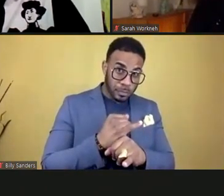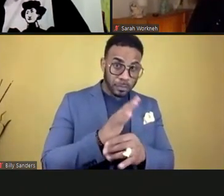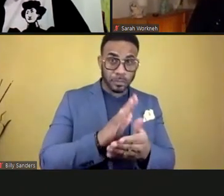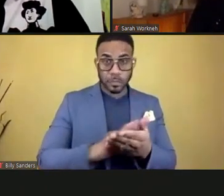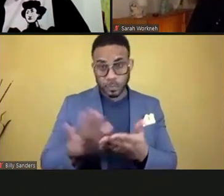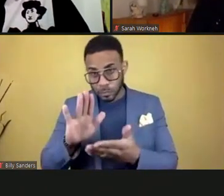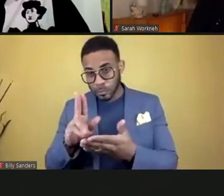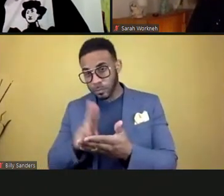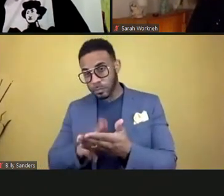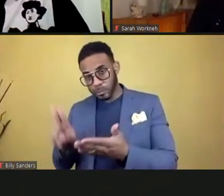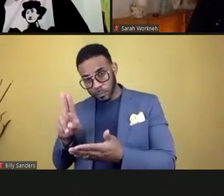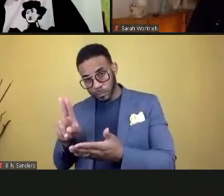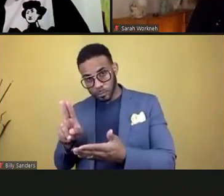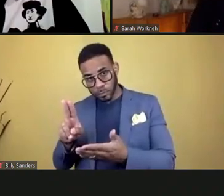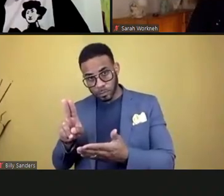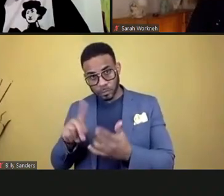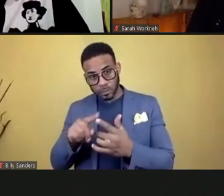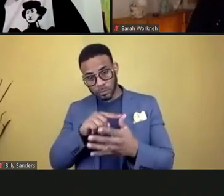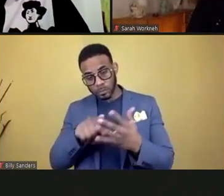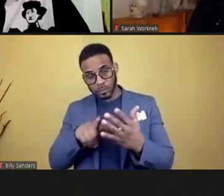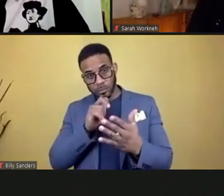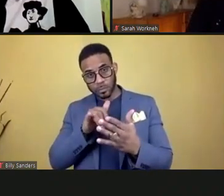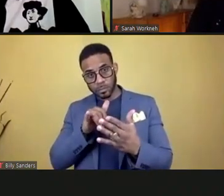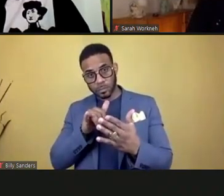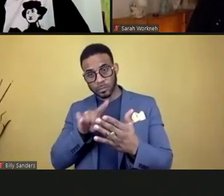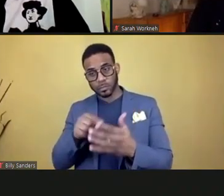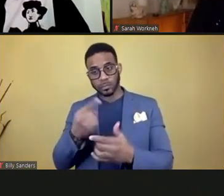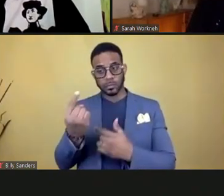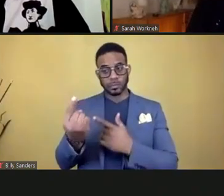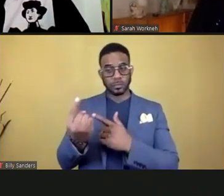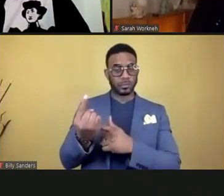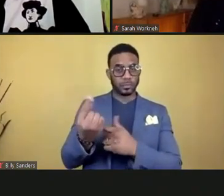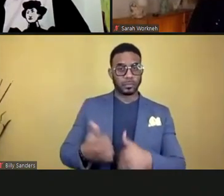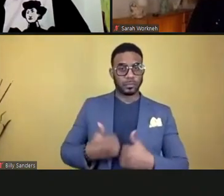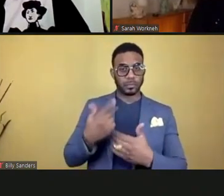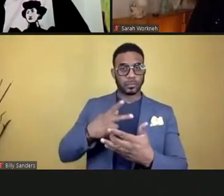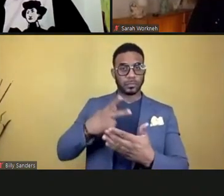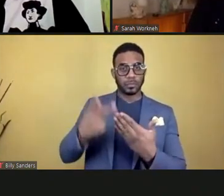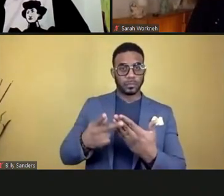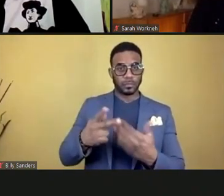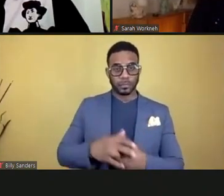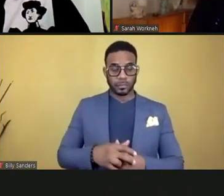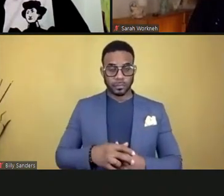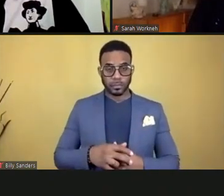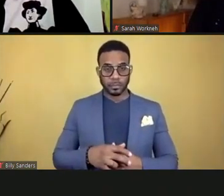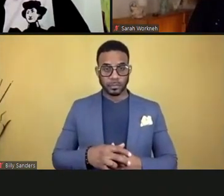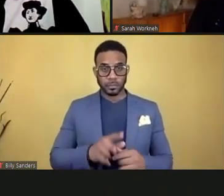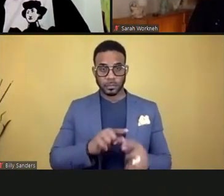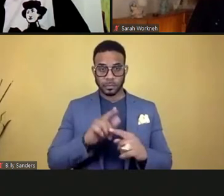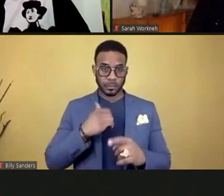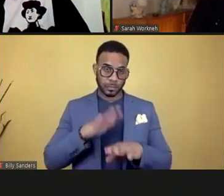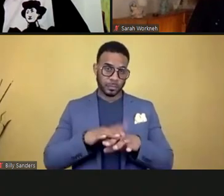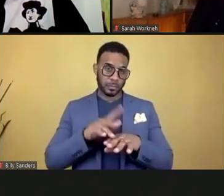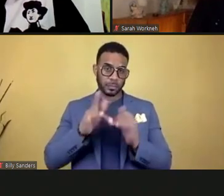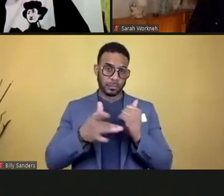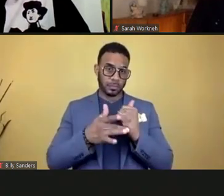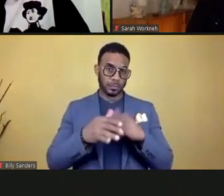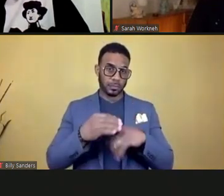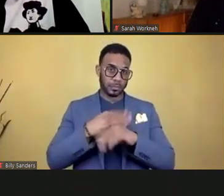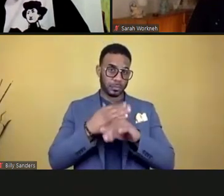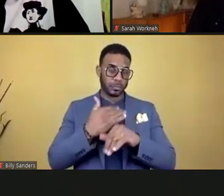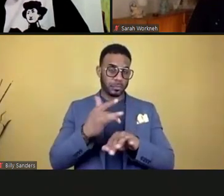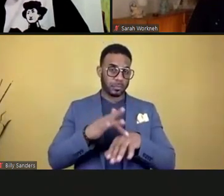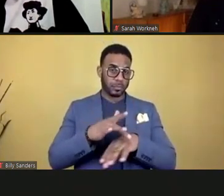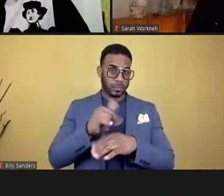college, or university, to those that are standalone residency programs. And as I was on the tech call